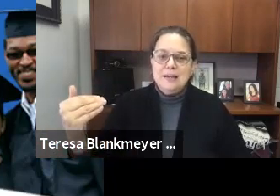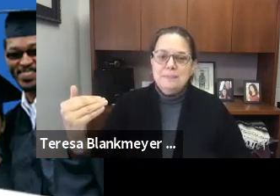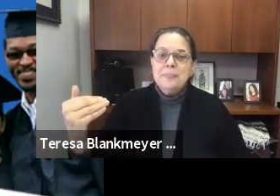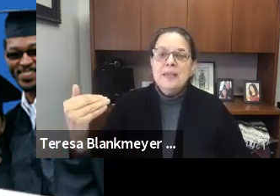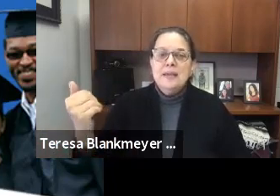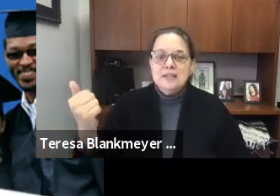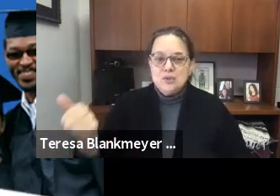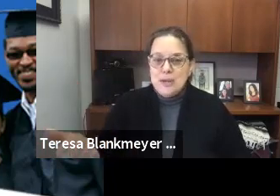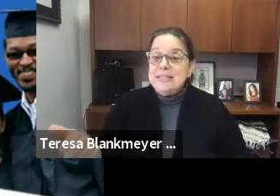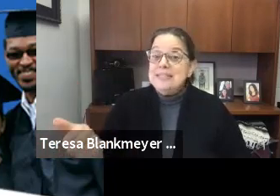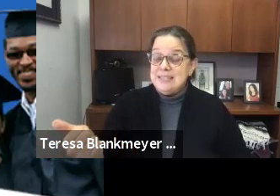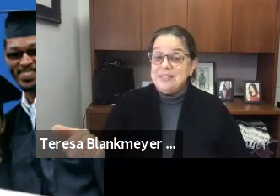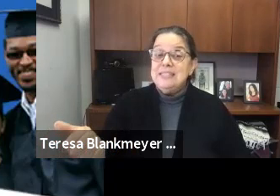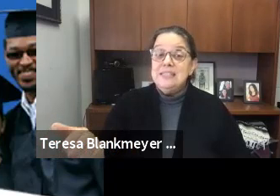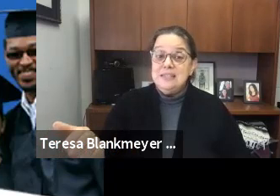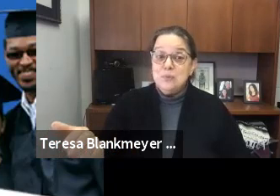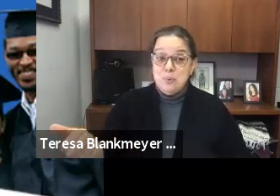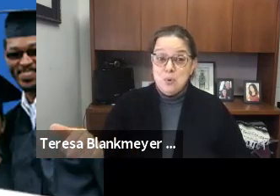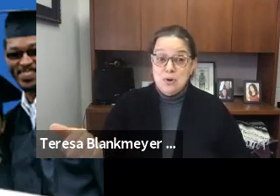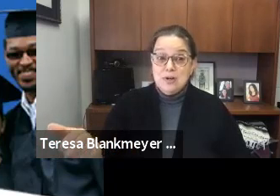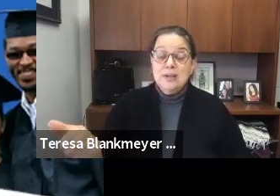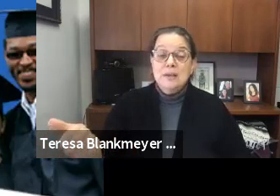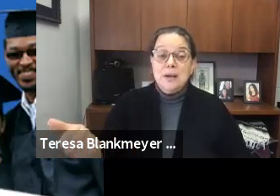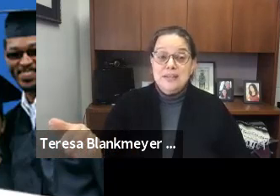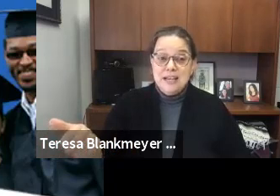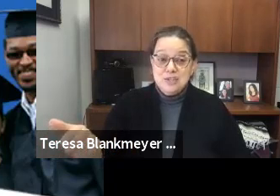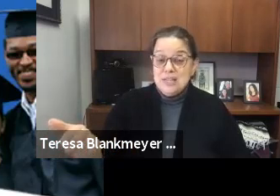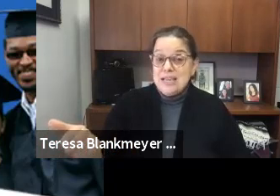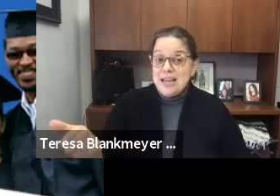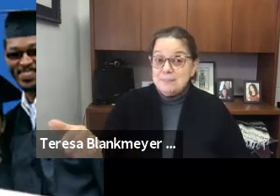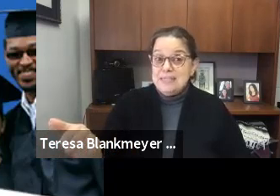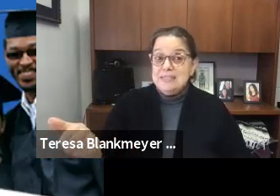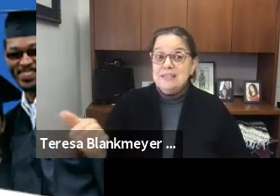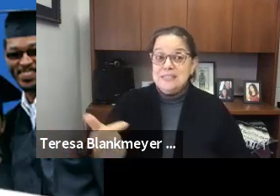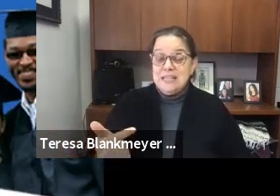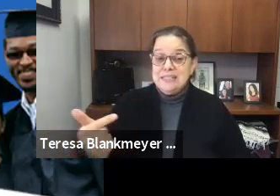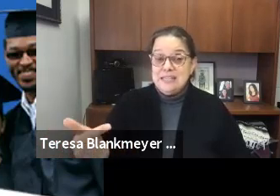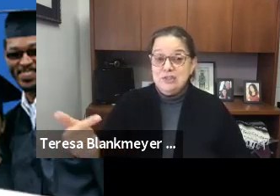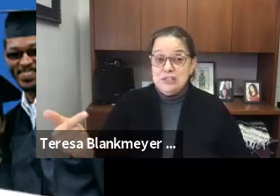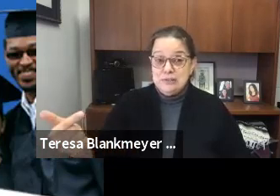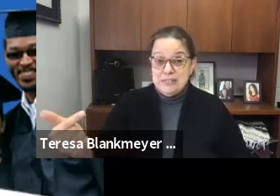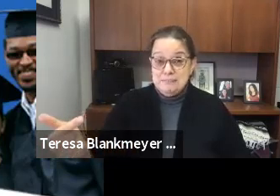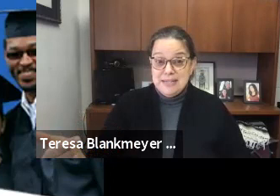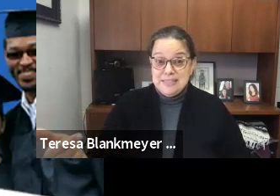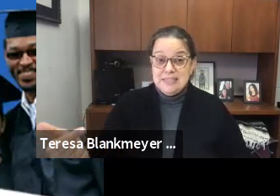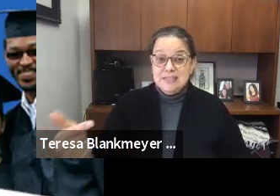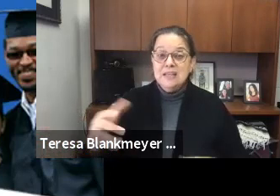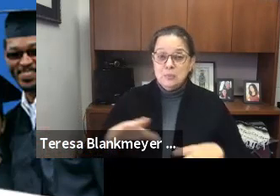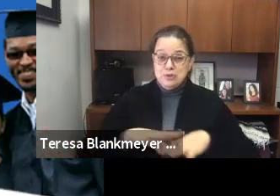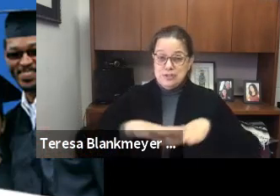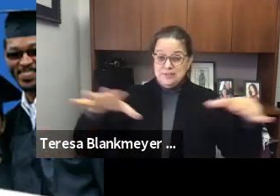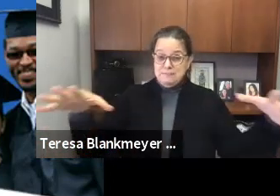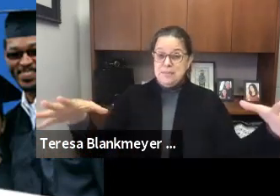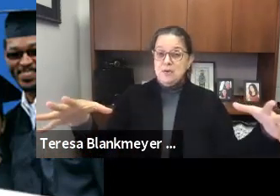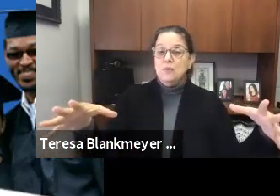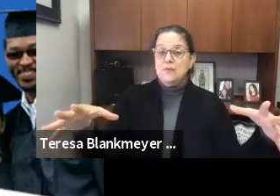had the 2017 report by the National Academies of Science, Engineering, and Medicine,